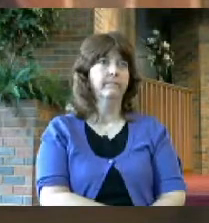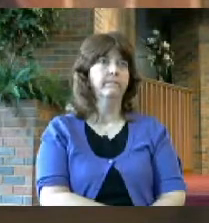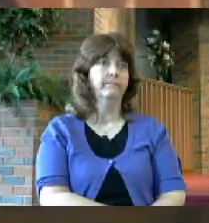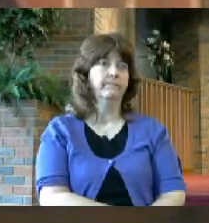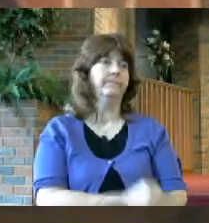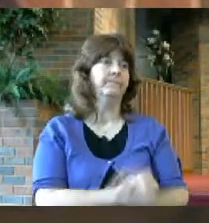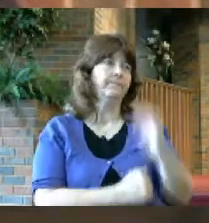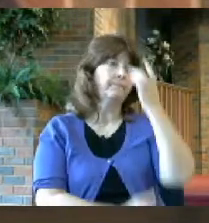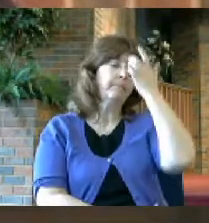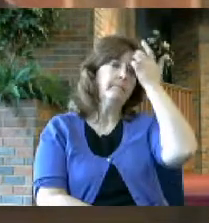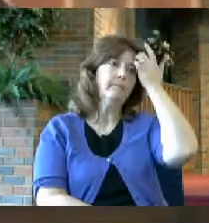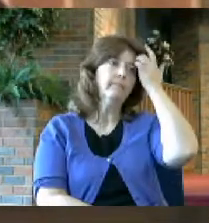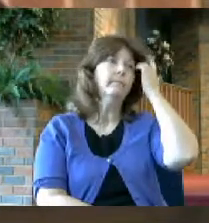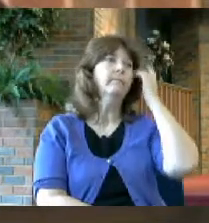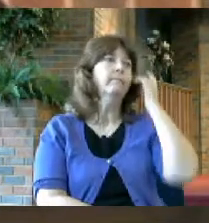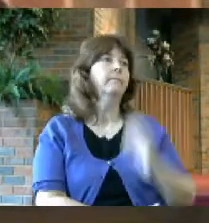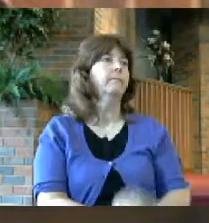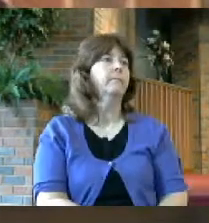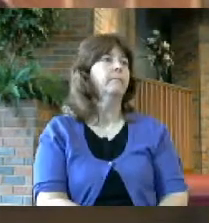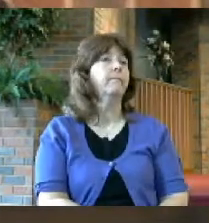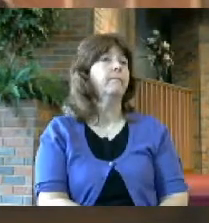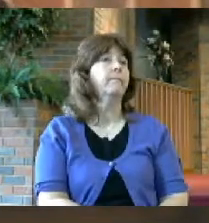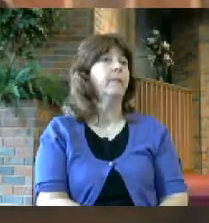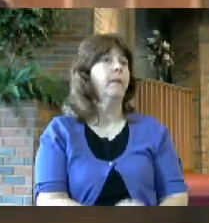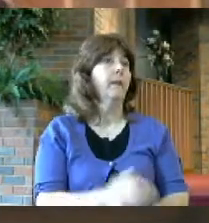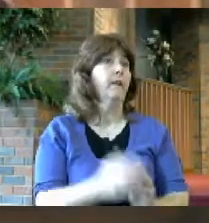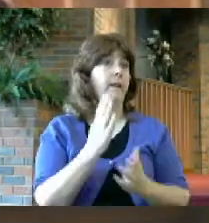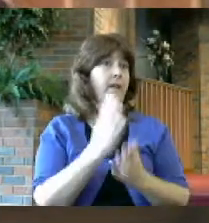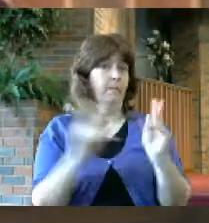are people going to be angry with us?